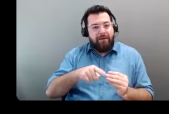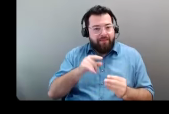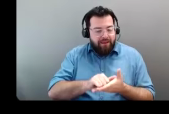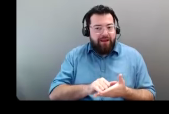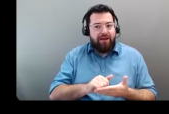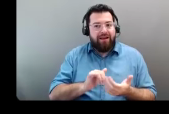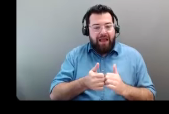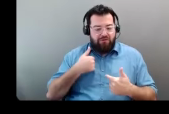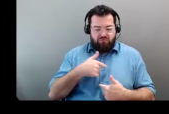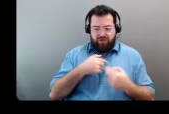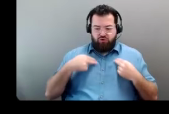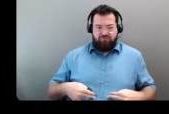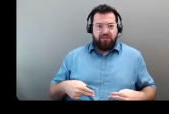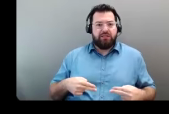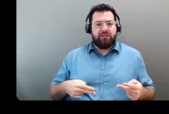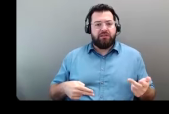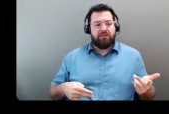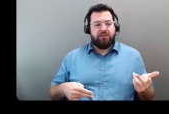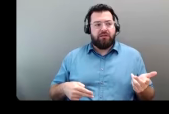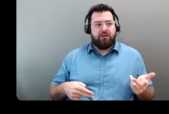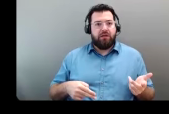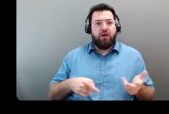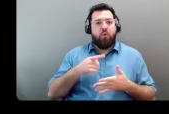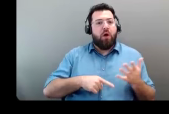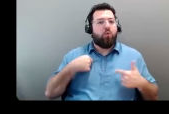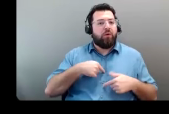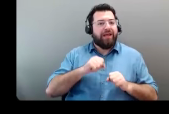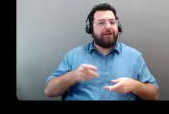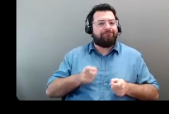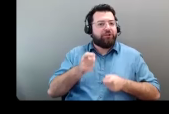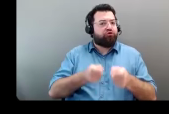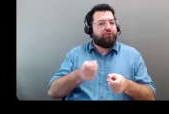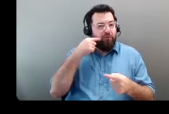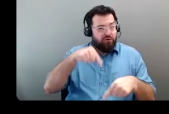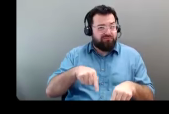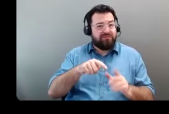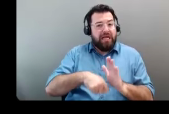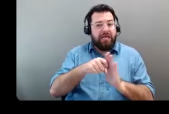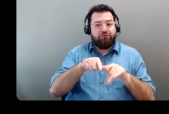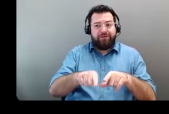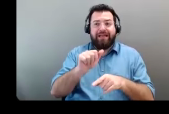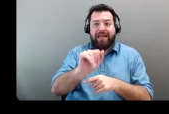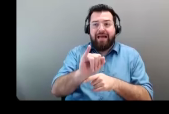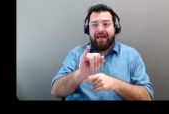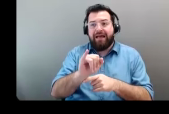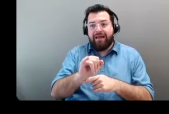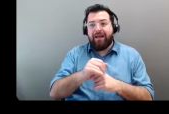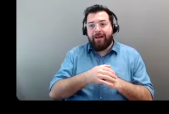how we are as people and what we contribute in this time of AI. I'll talk about, like,